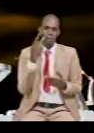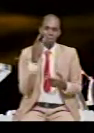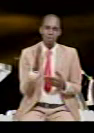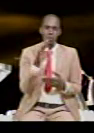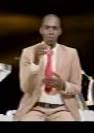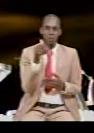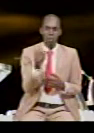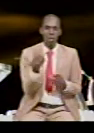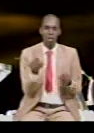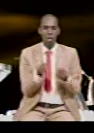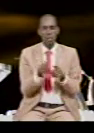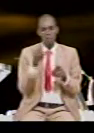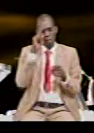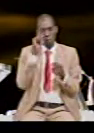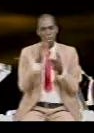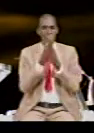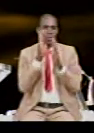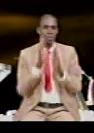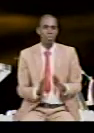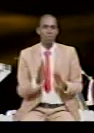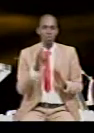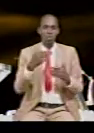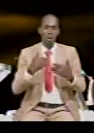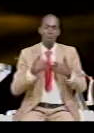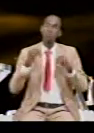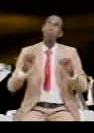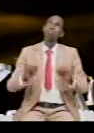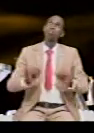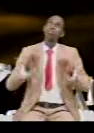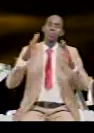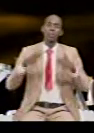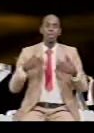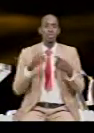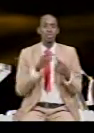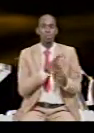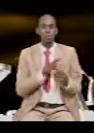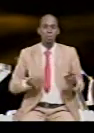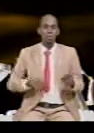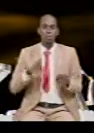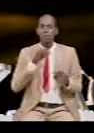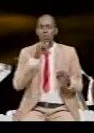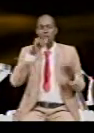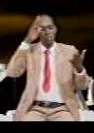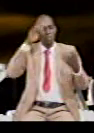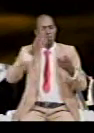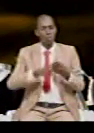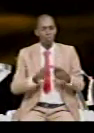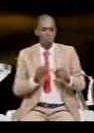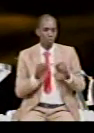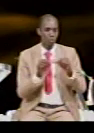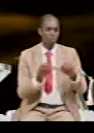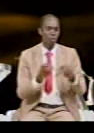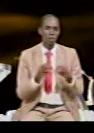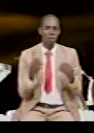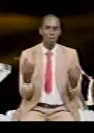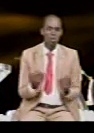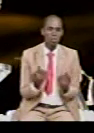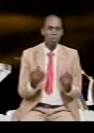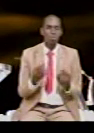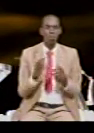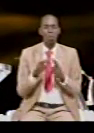a believer that you have given your life to Christ. You are not expected to be muddling in sin and or be